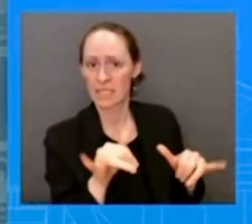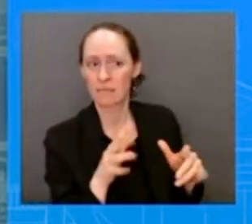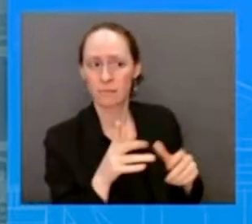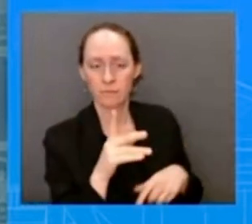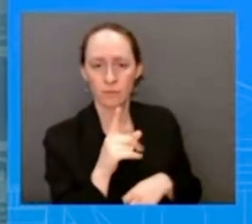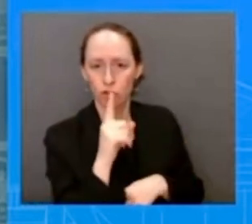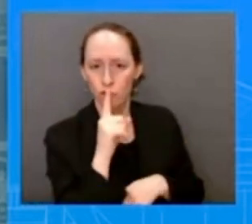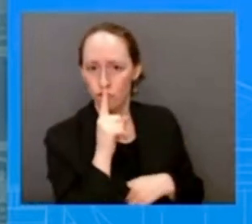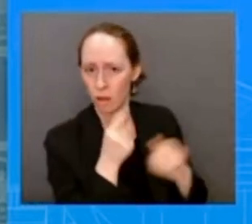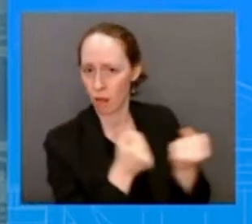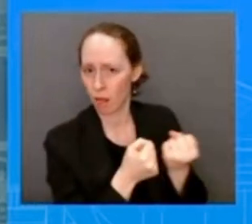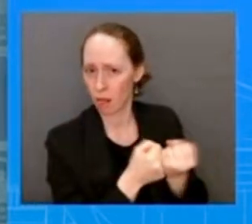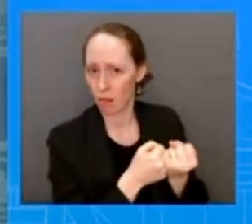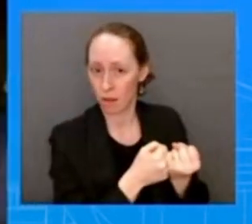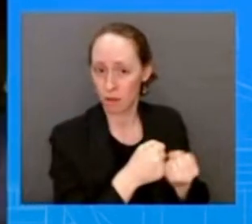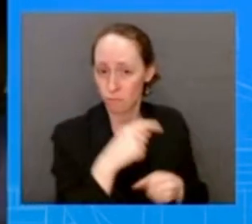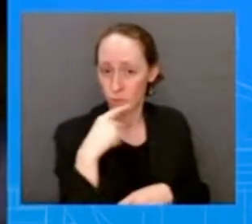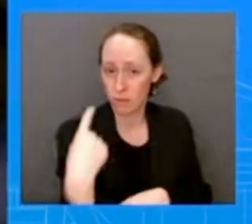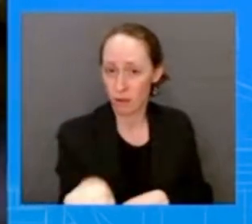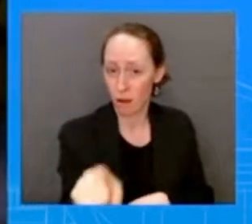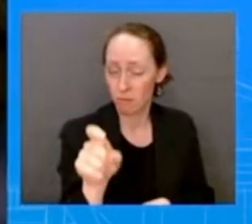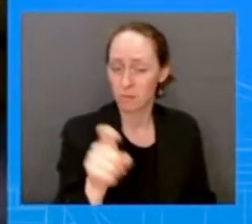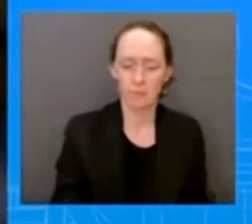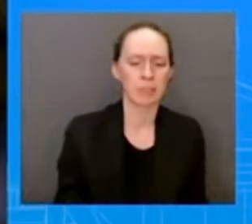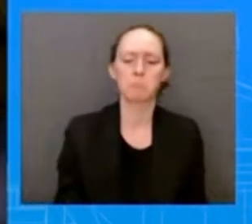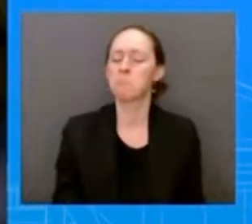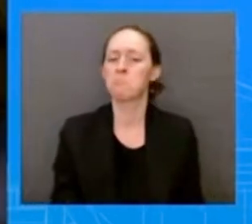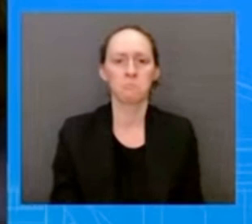ask that if I can. The president said to us a couple of weeks ago when he was speaking